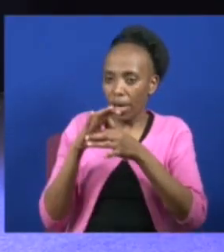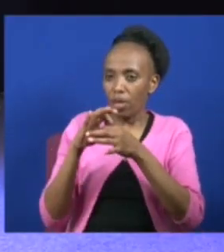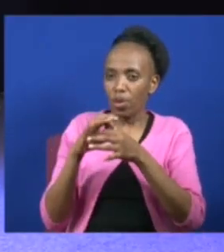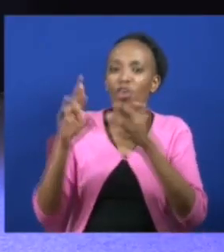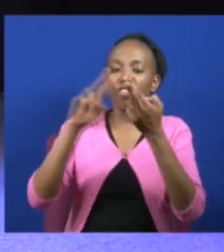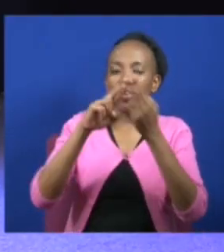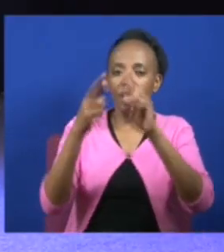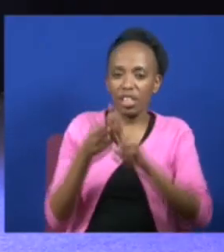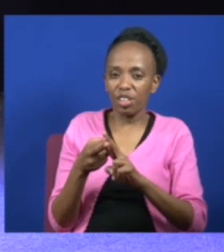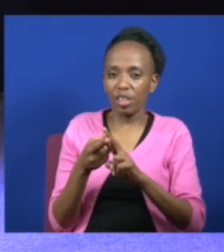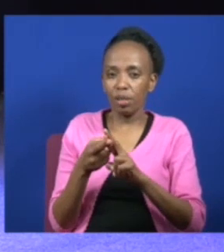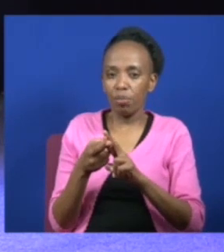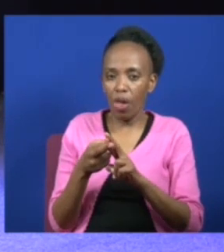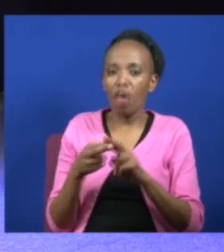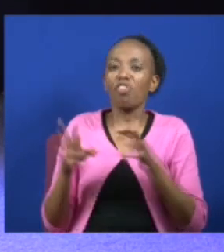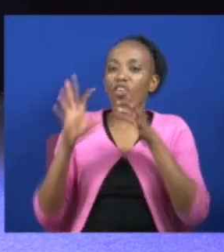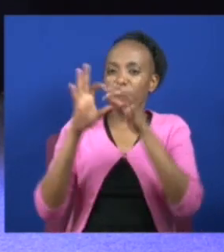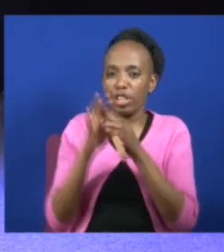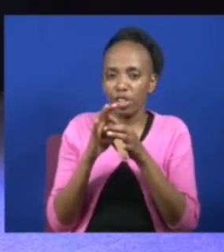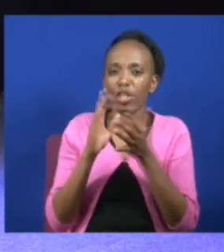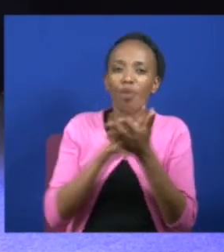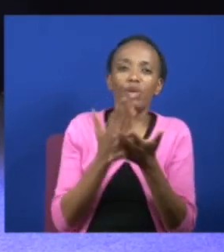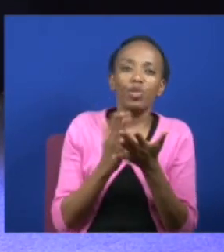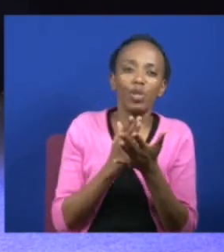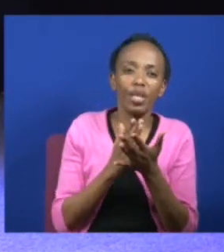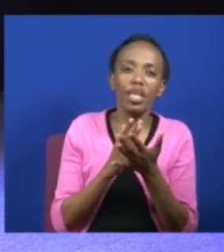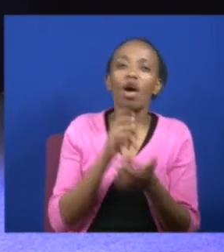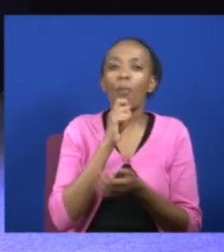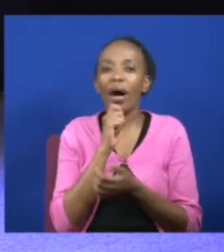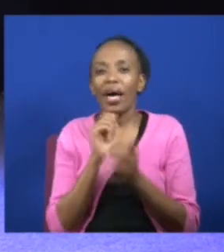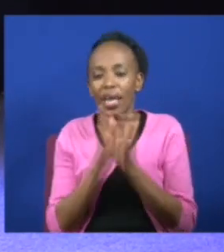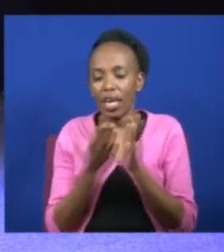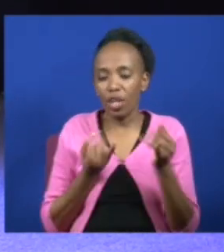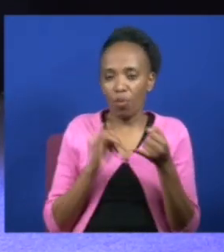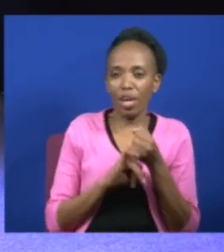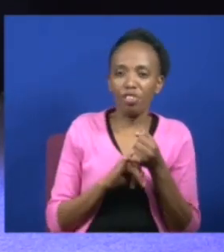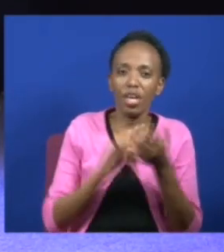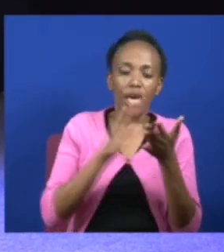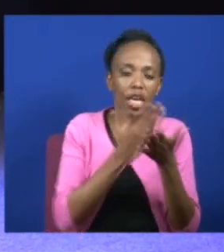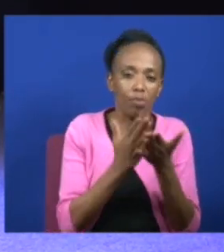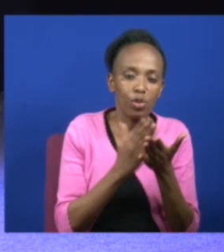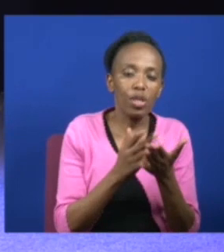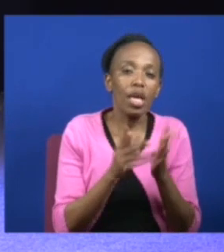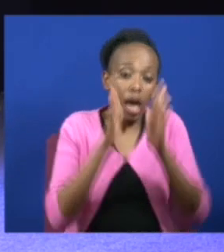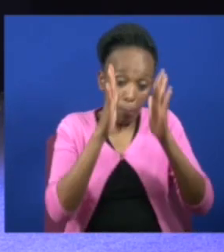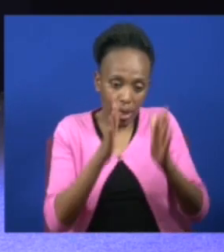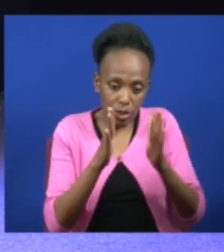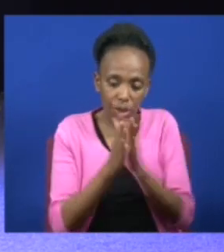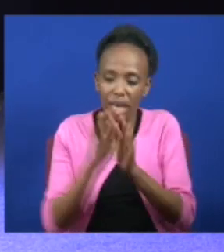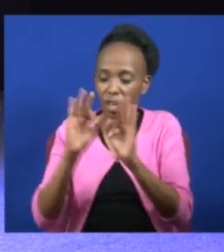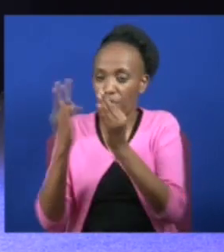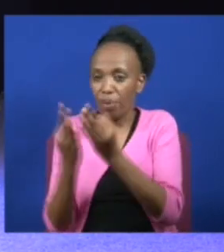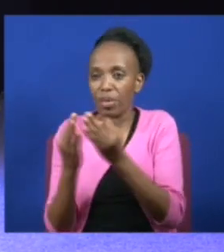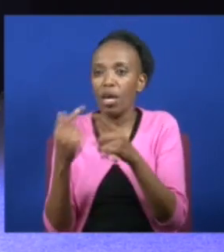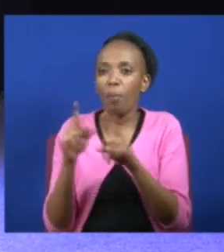for relationship, for connection between a man and his wife and between a person and their